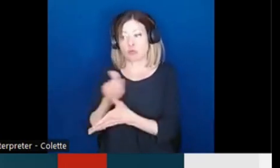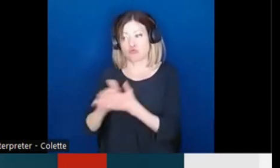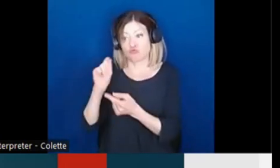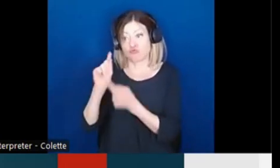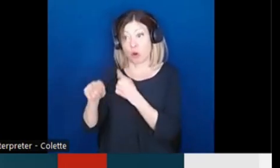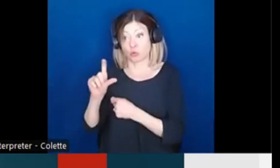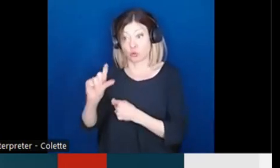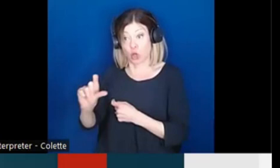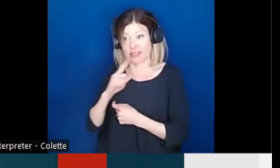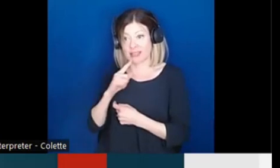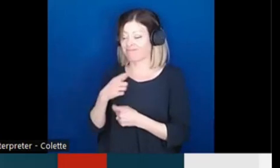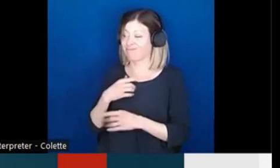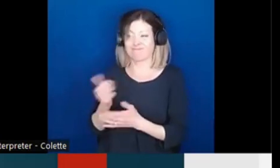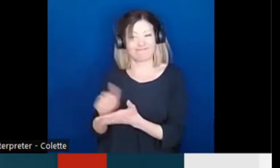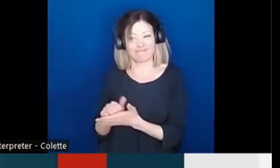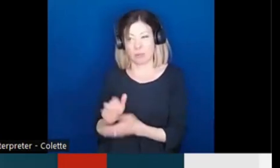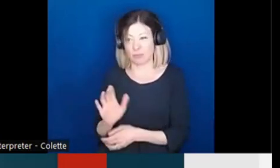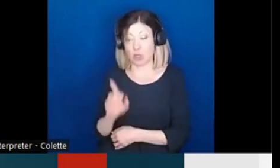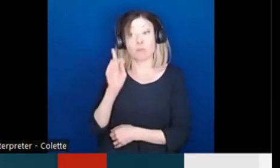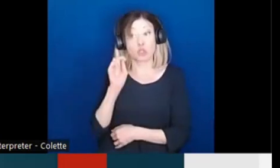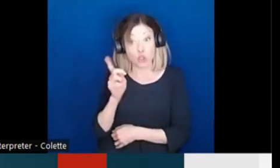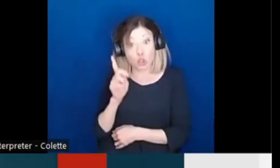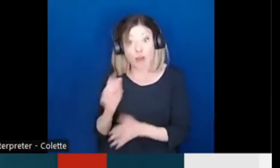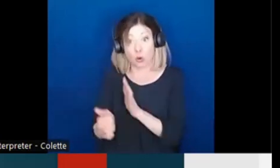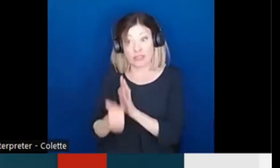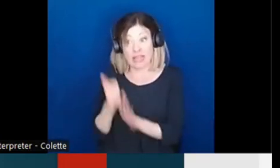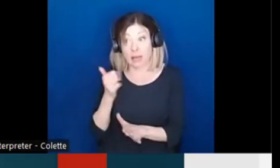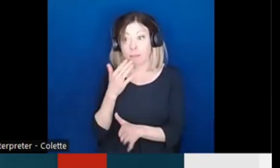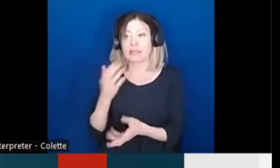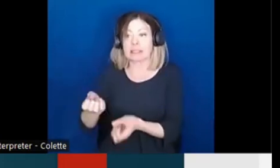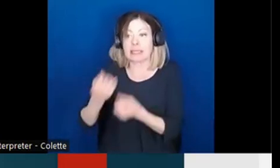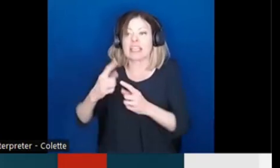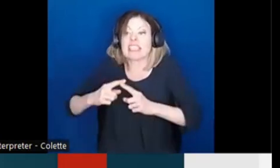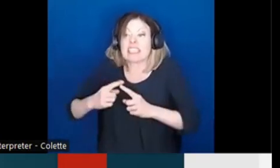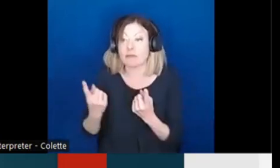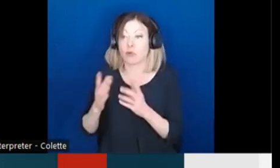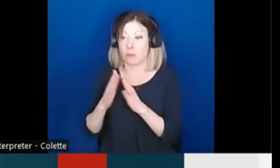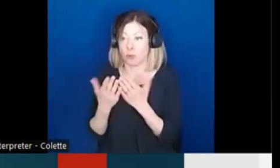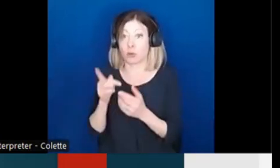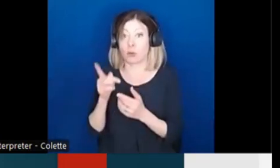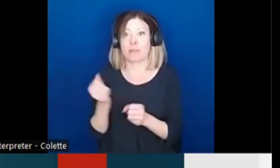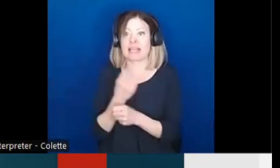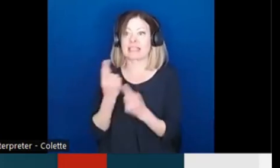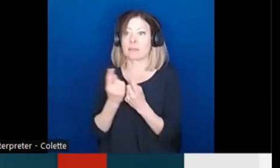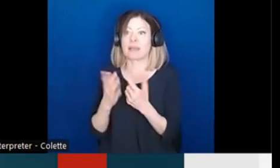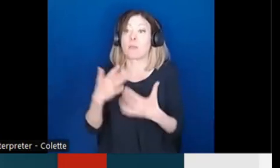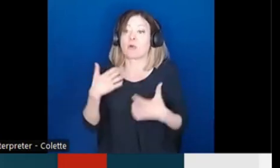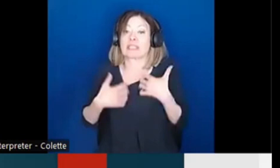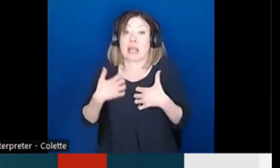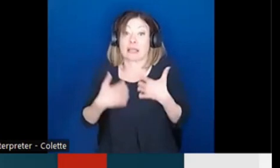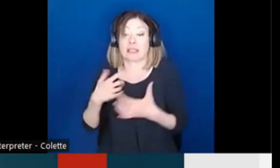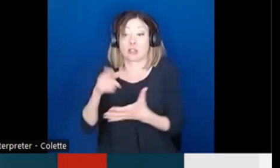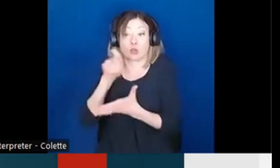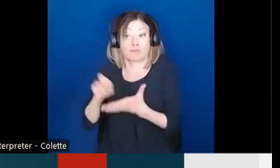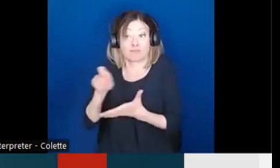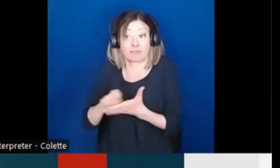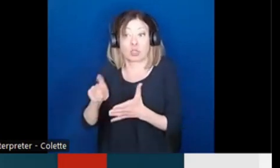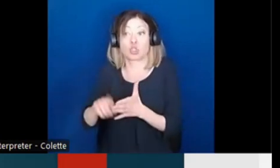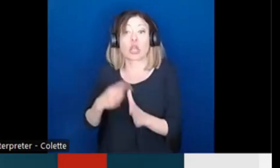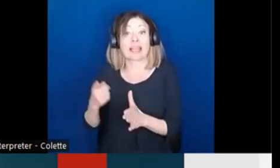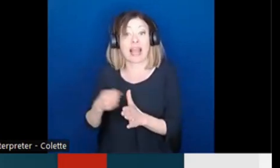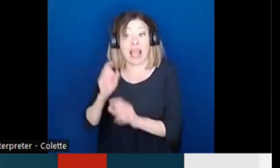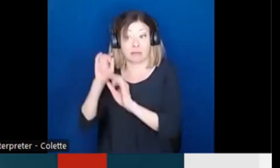publish this, but you have got talent. Send us something else. Make it more exciting. She'd started writing Jane Eyre. She sent Jane Eyre